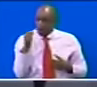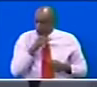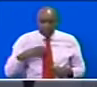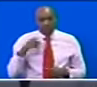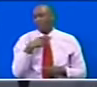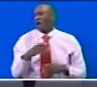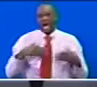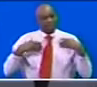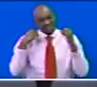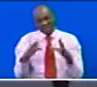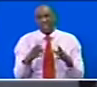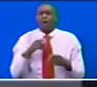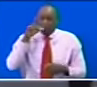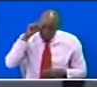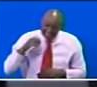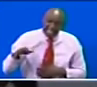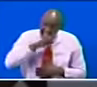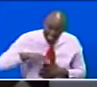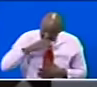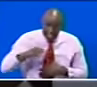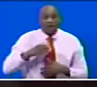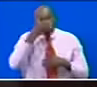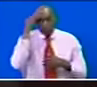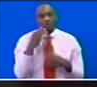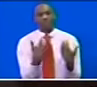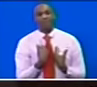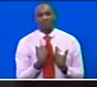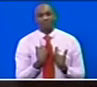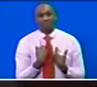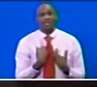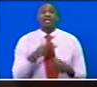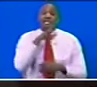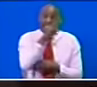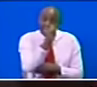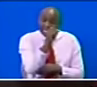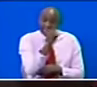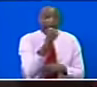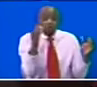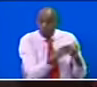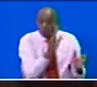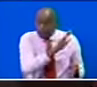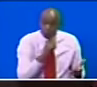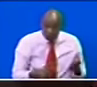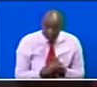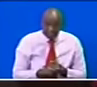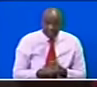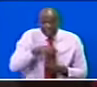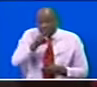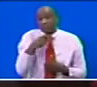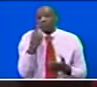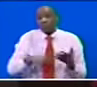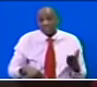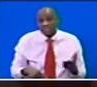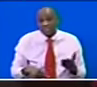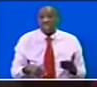convinced. They say the coast region has been glaringly left out. Vile NASA ilivyofanya, mpwani yuko wapi? Mpwani yuko popote.